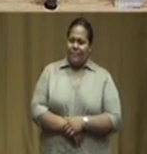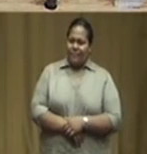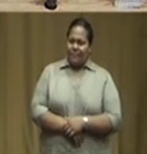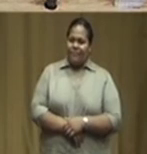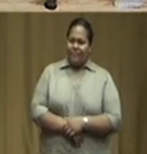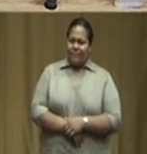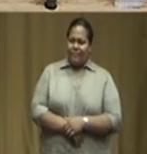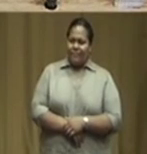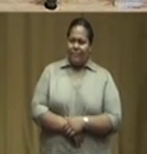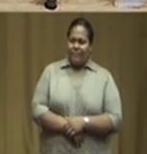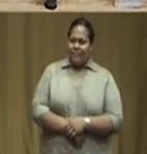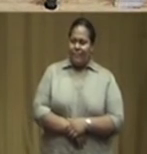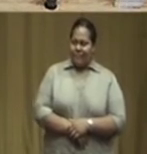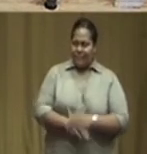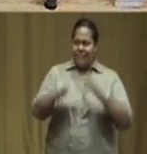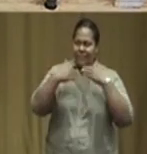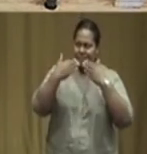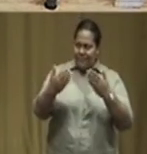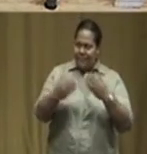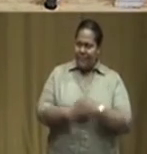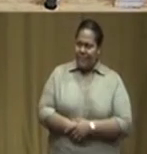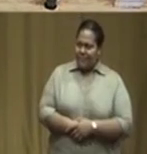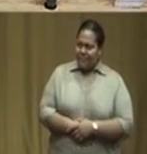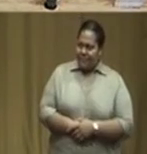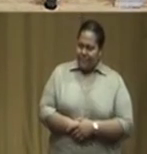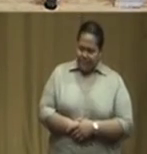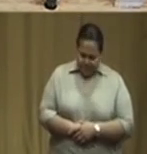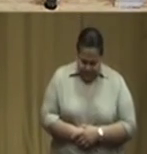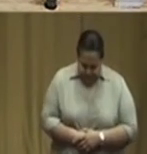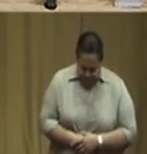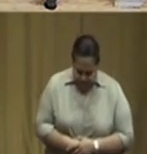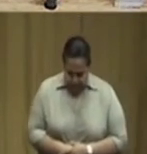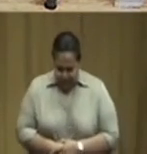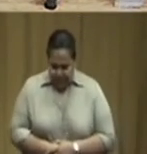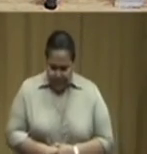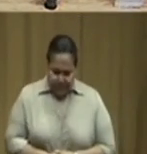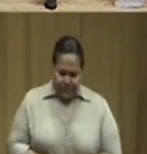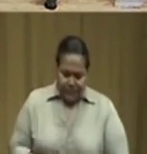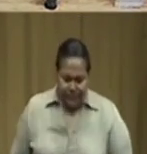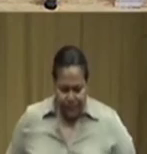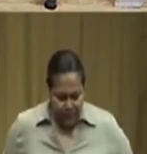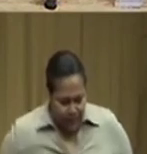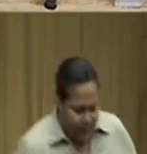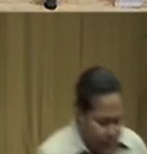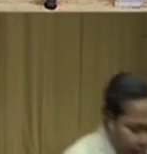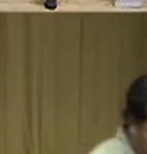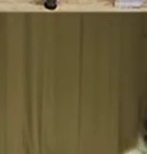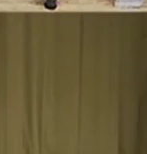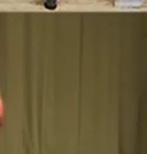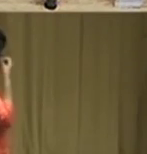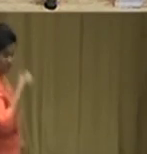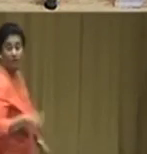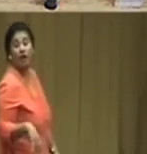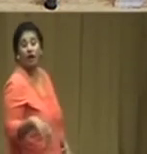Thank you so much, Fulori. And as the Vice Chancellor mentioned in his introduction, one of the aims the university is trying to achieve is to have